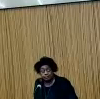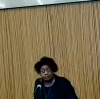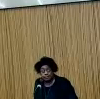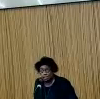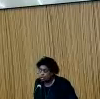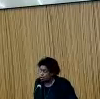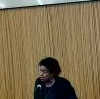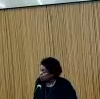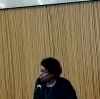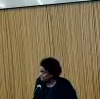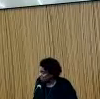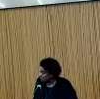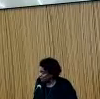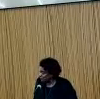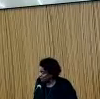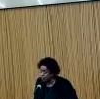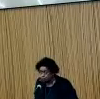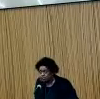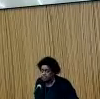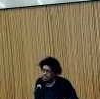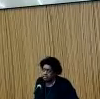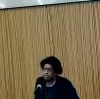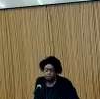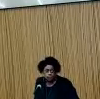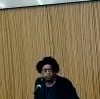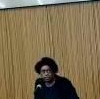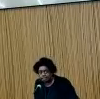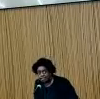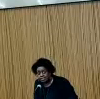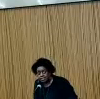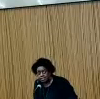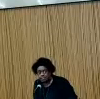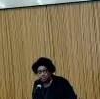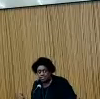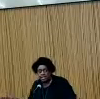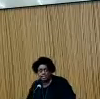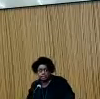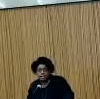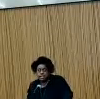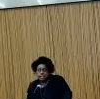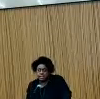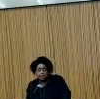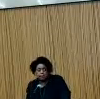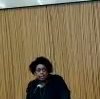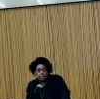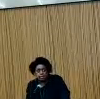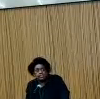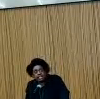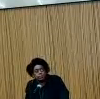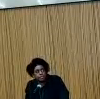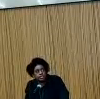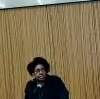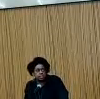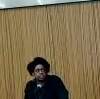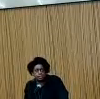sale no one caught that of course the is no longer in existence because they had to take it out but